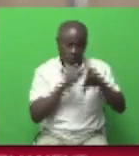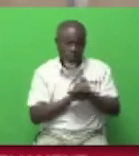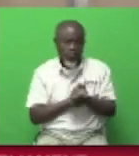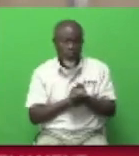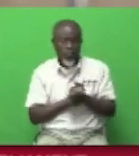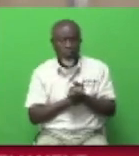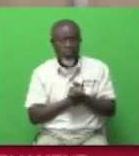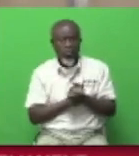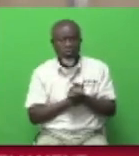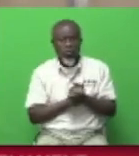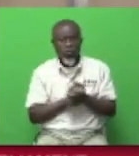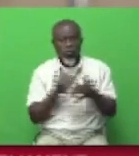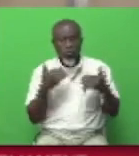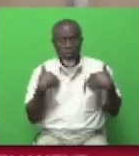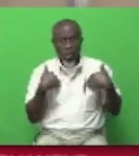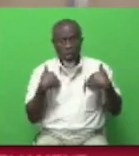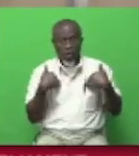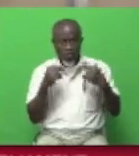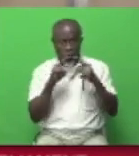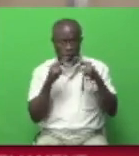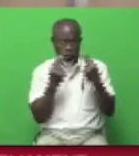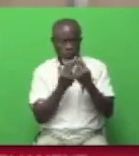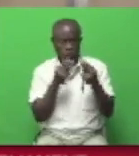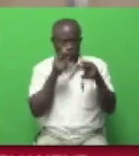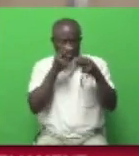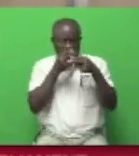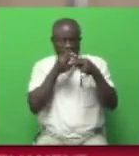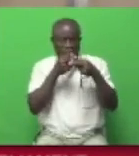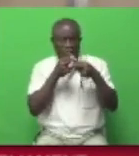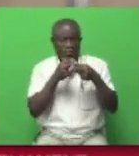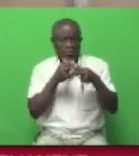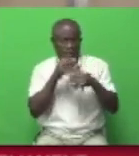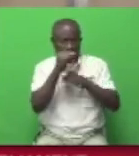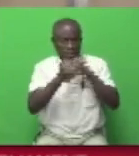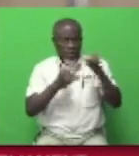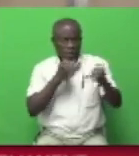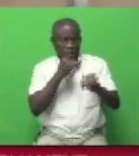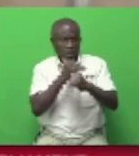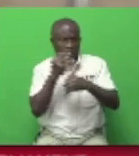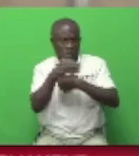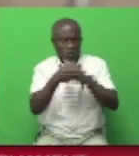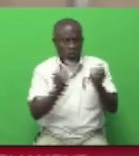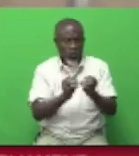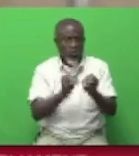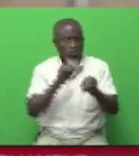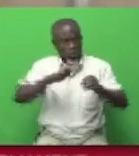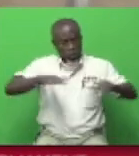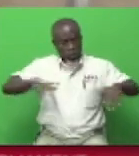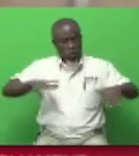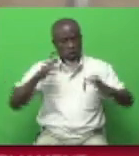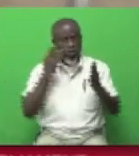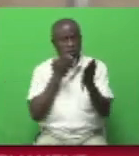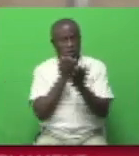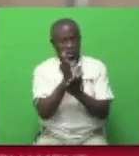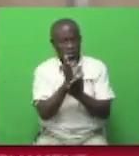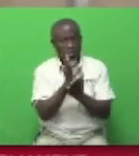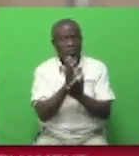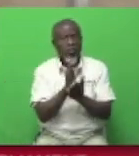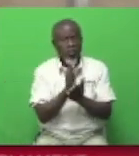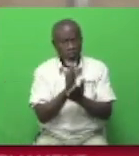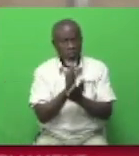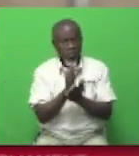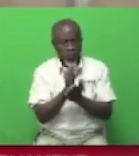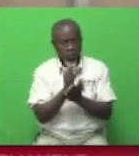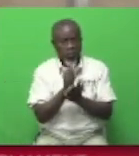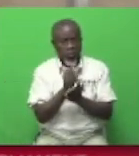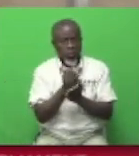Mr. Vice President, there's also a unit known as the International Office of the Child of Child Rights that operates out of the Office of the Attorney